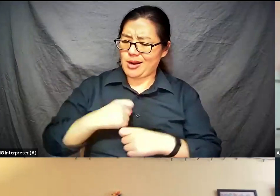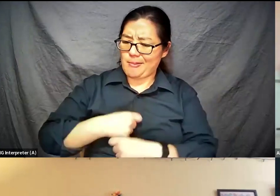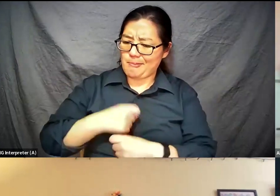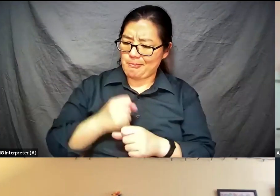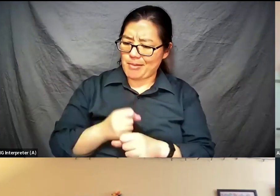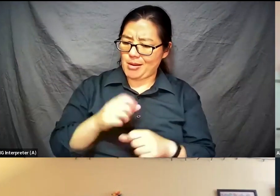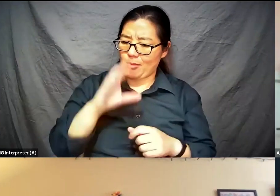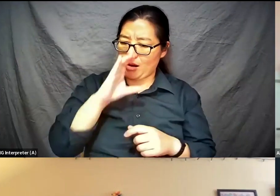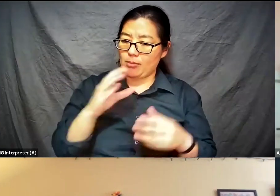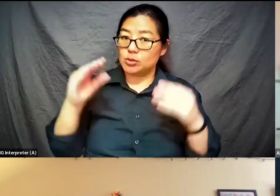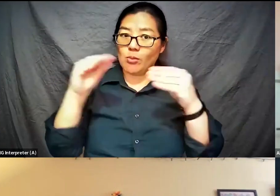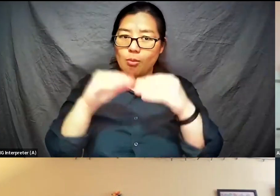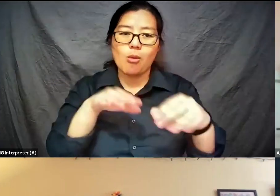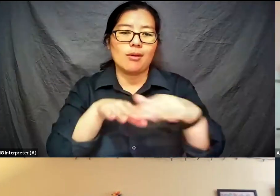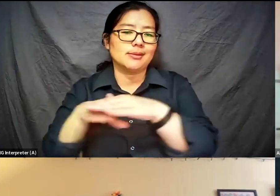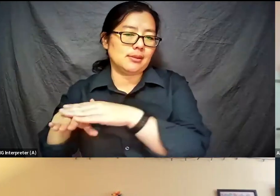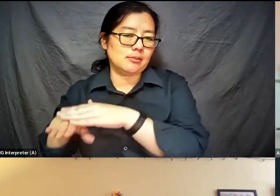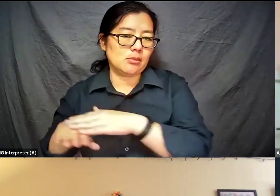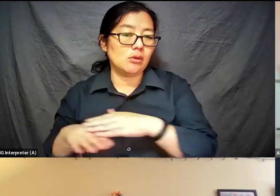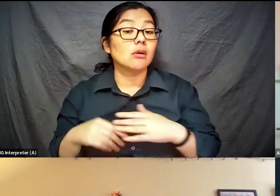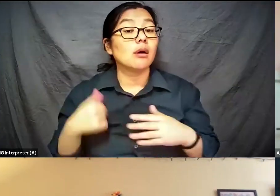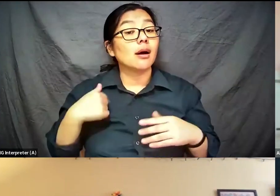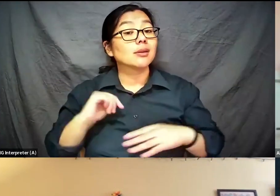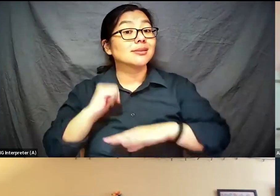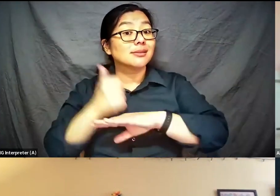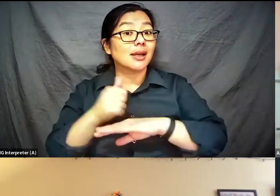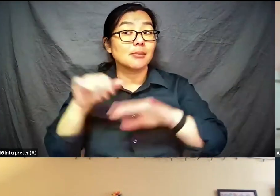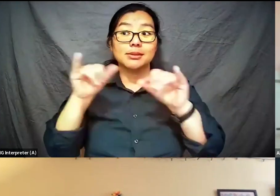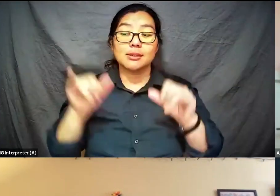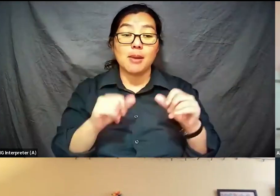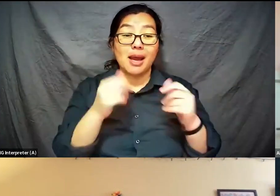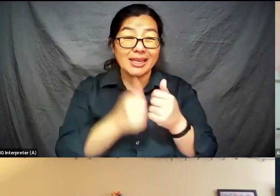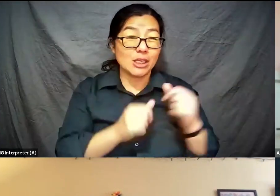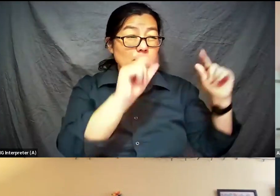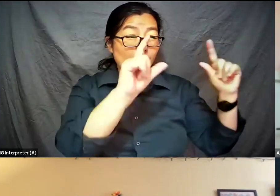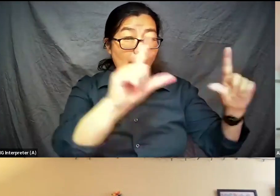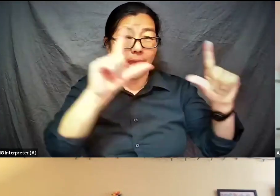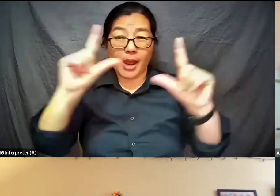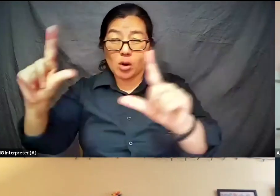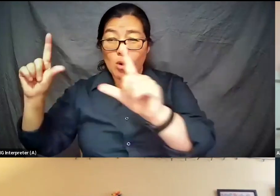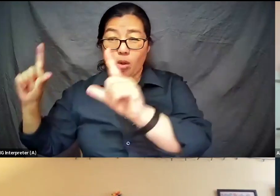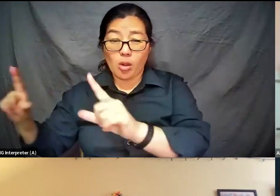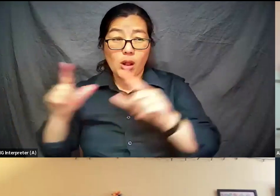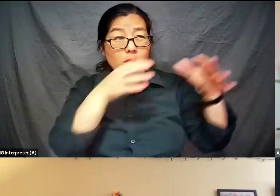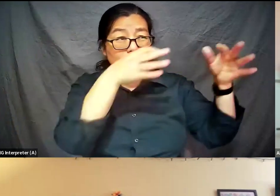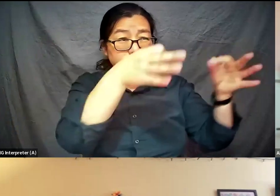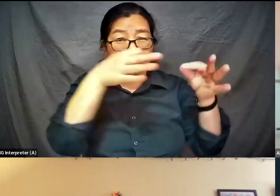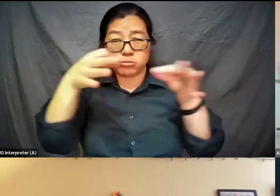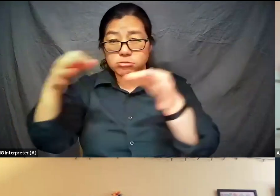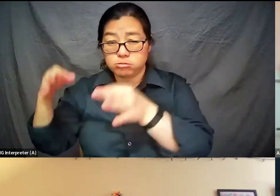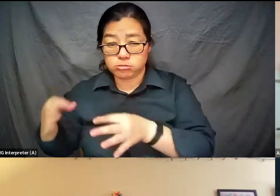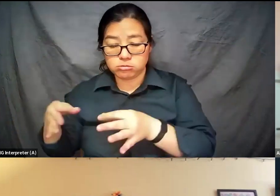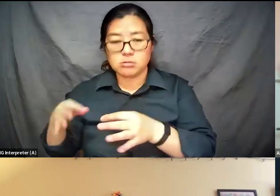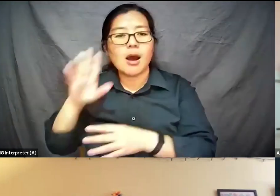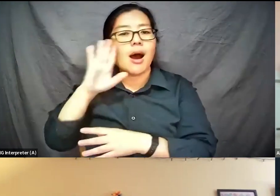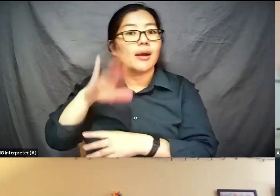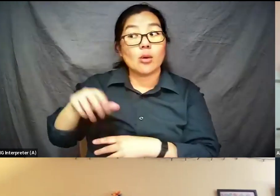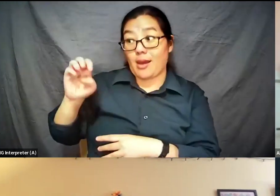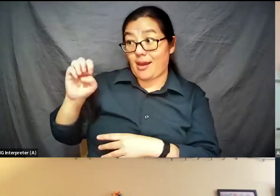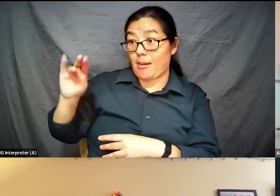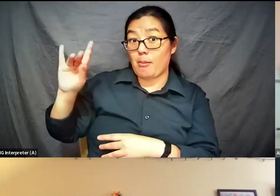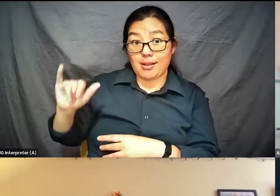way that we're trying to present it here. When I first started making zines, I saw them as a